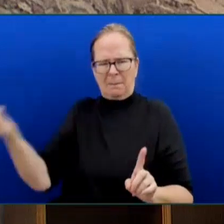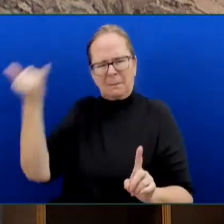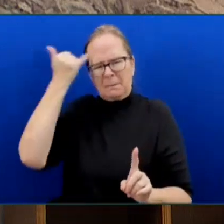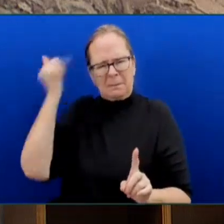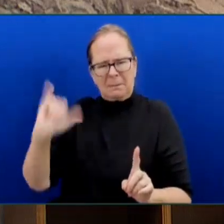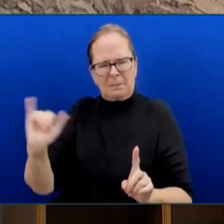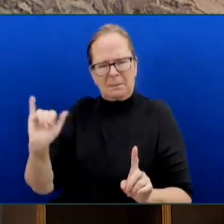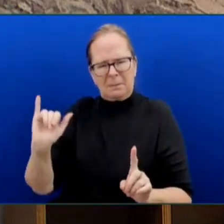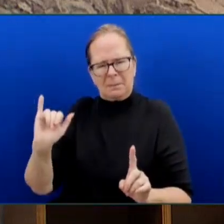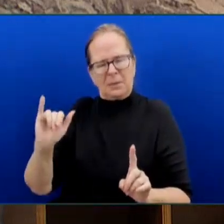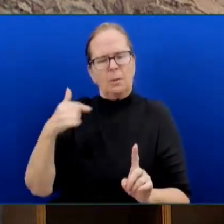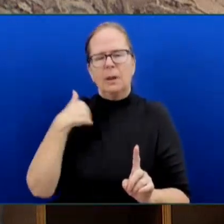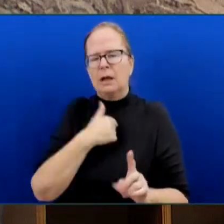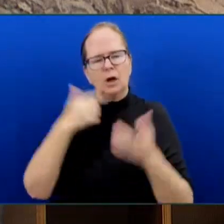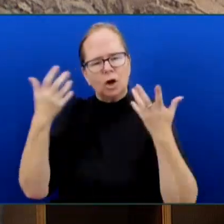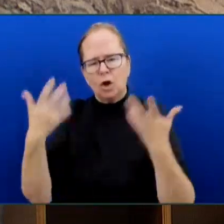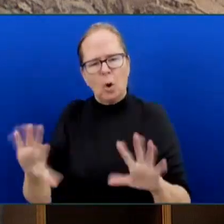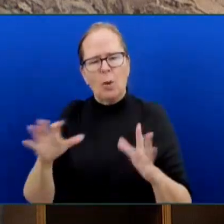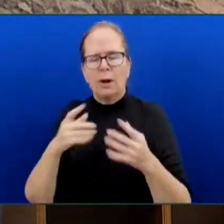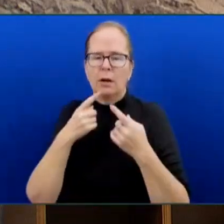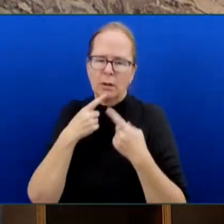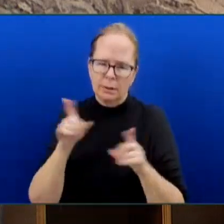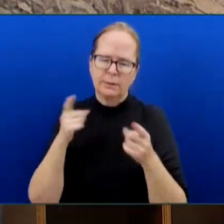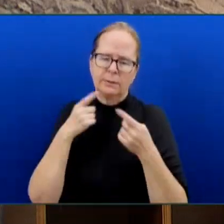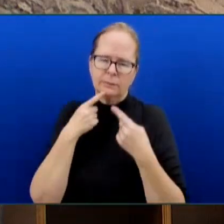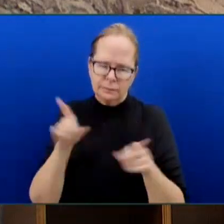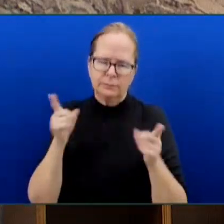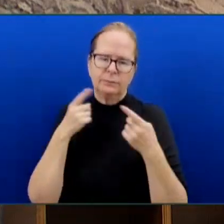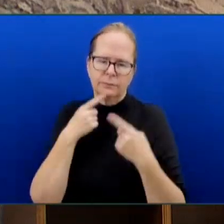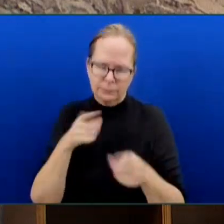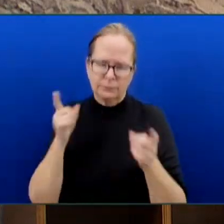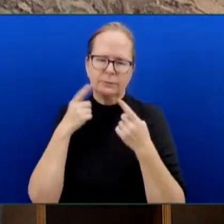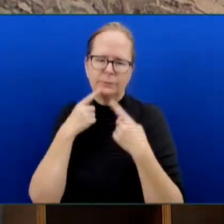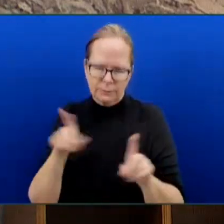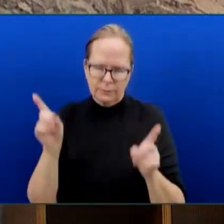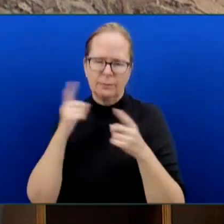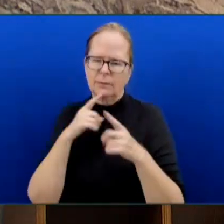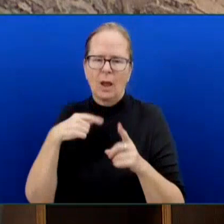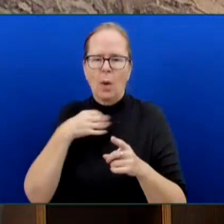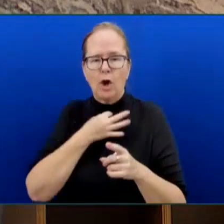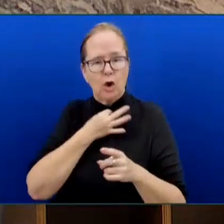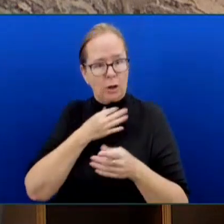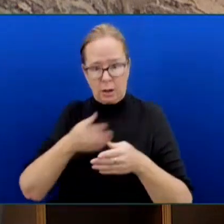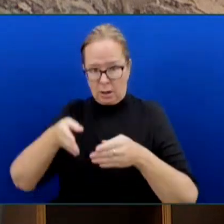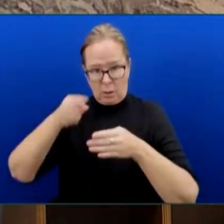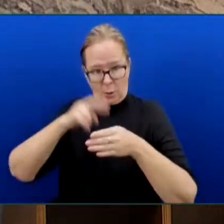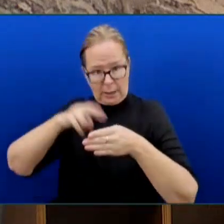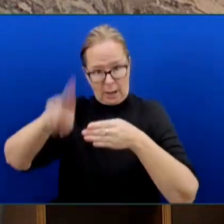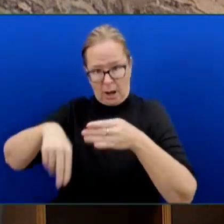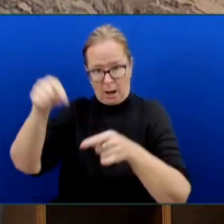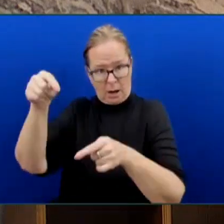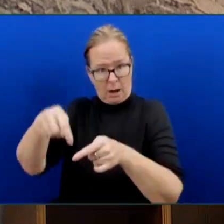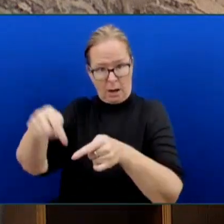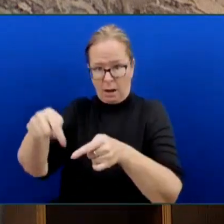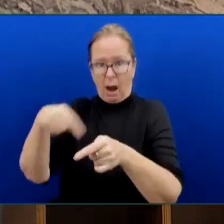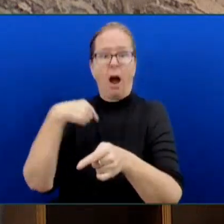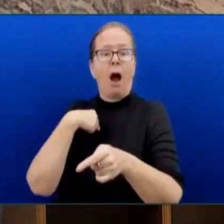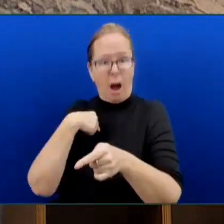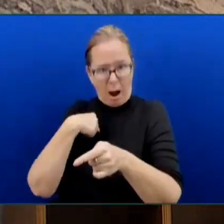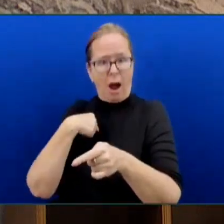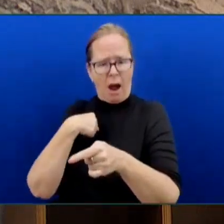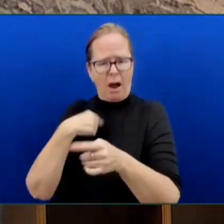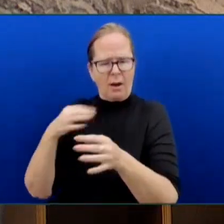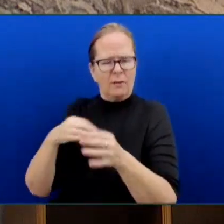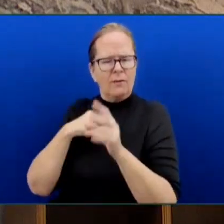an update from the Select Standing Committee on Public Accounts in monitoring the results achieved by this government. So